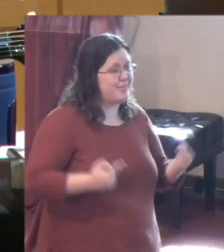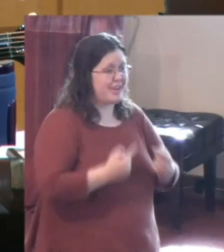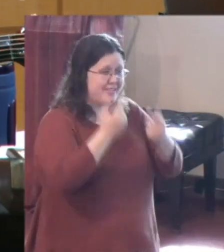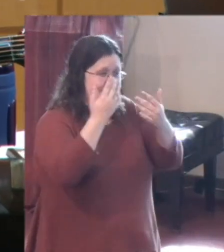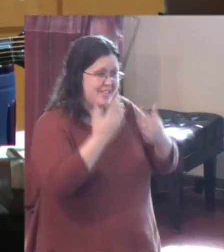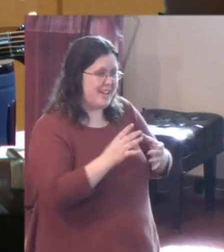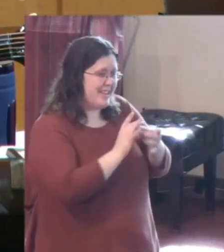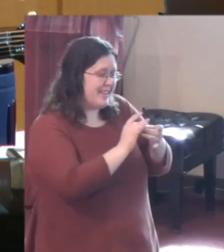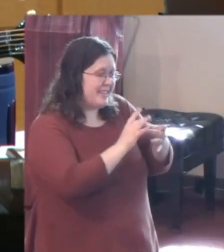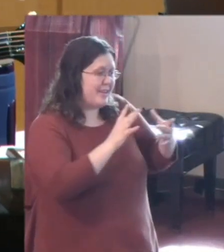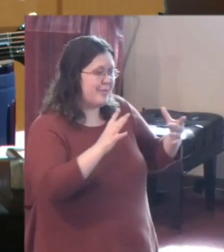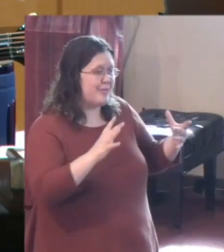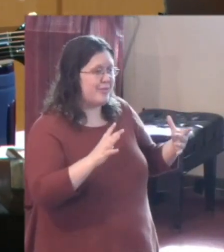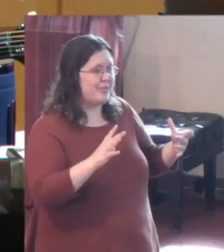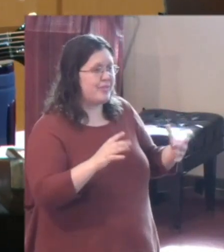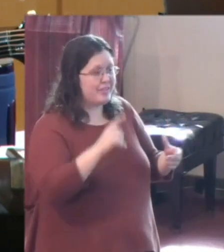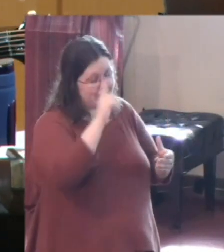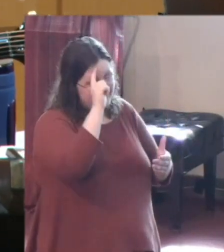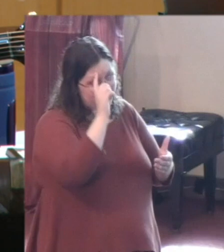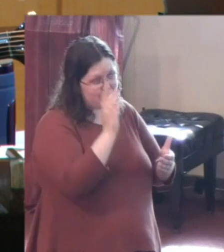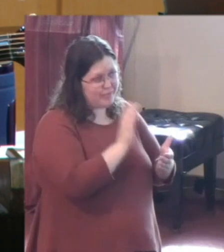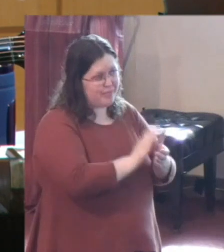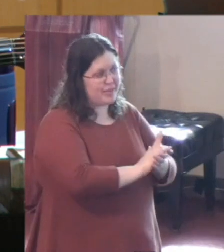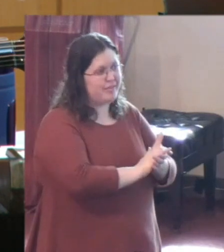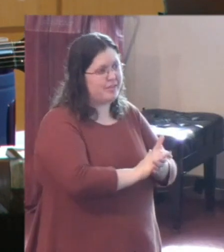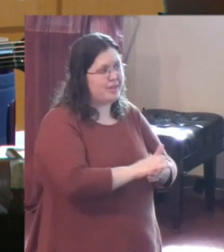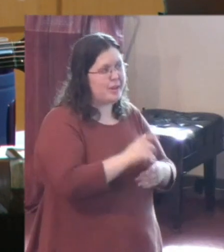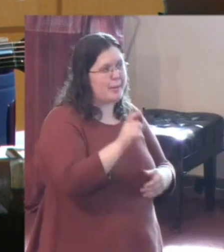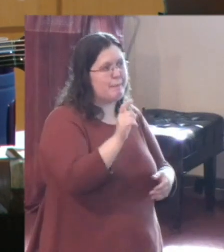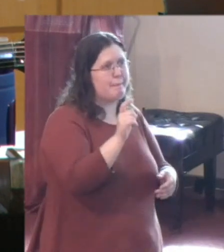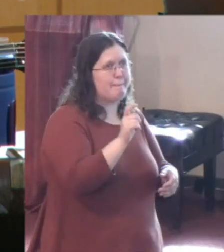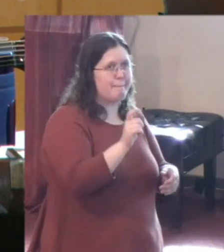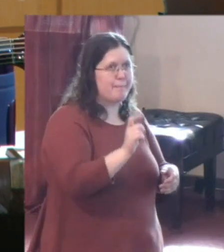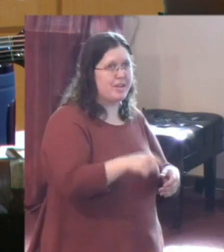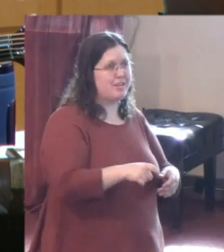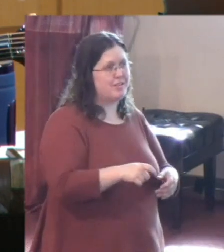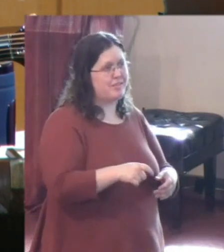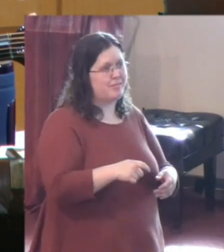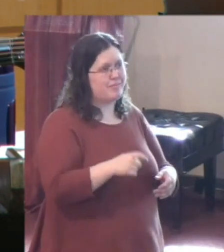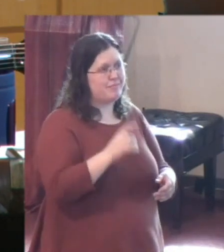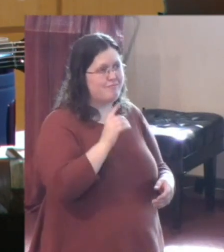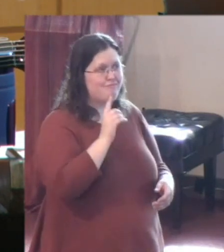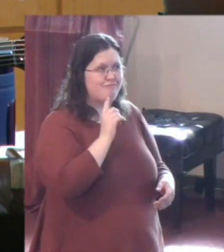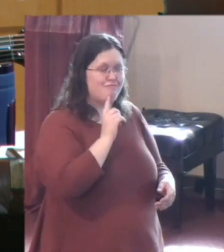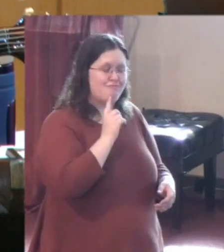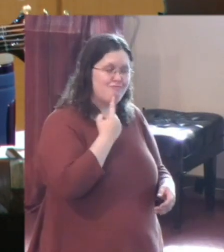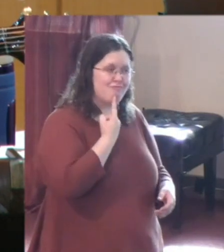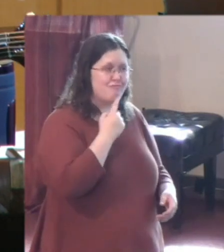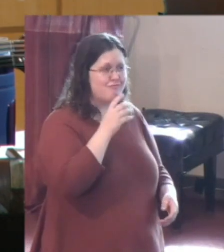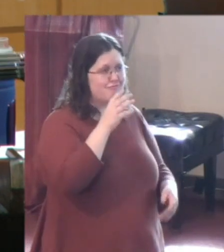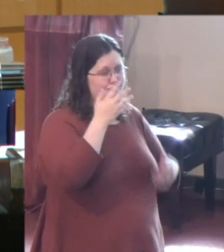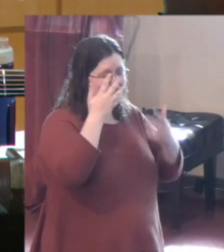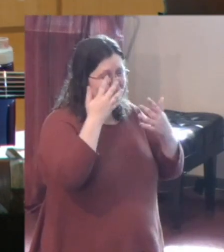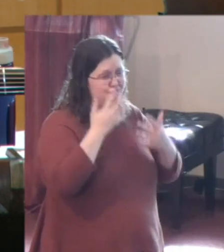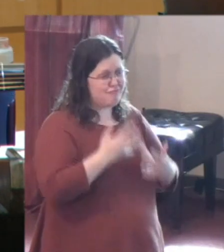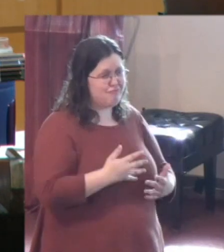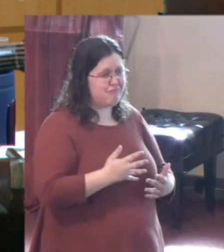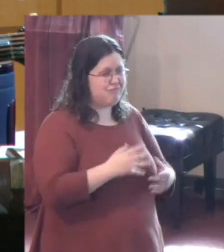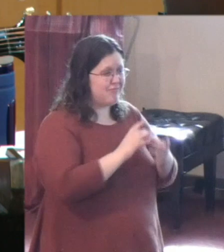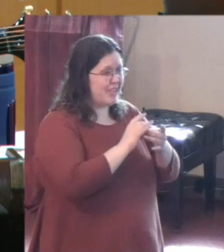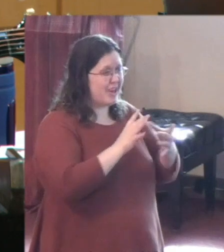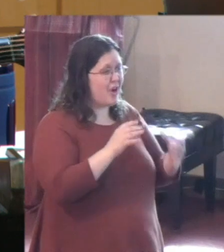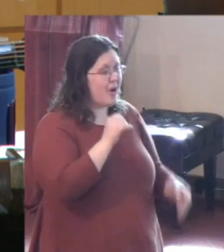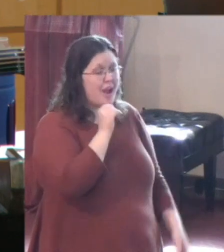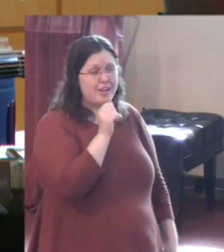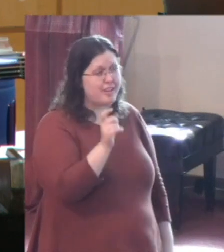sadness. Let go of the belief that it has to be solemn. It doesn't. Those